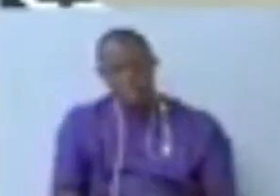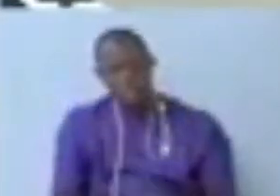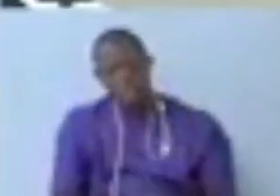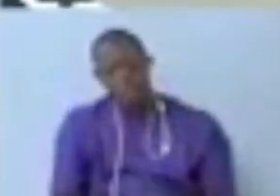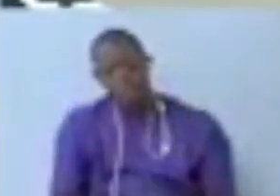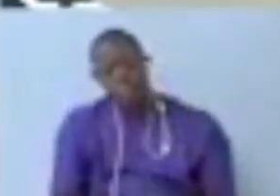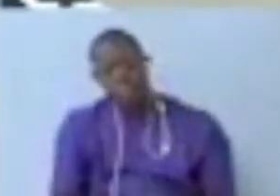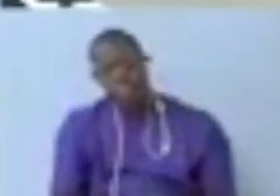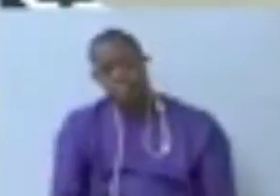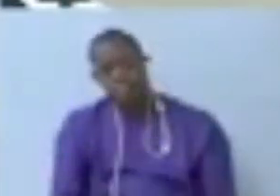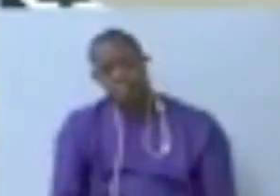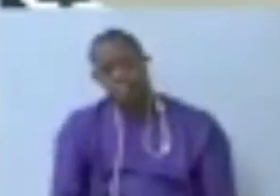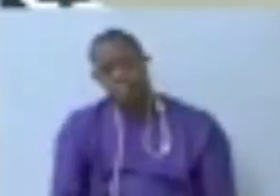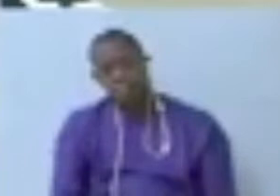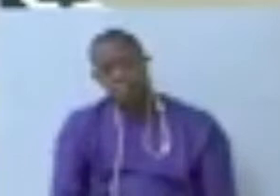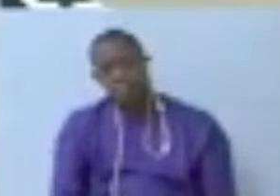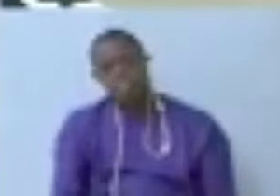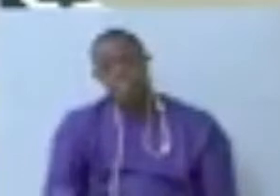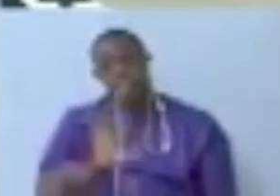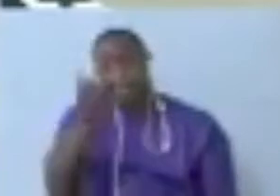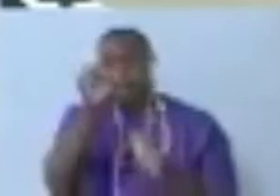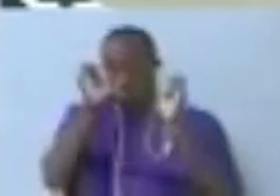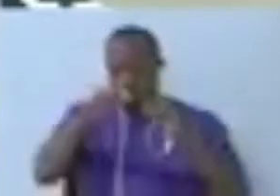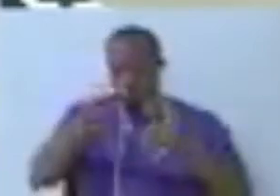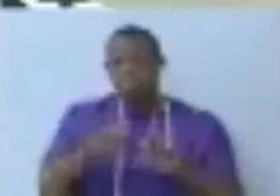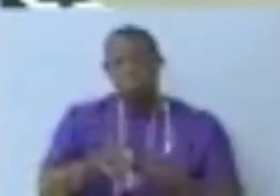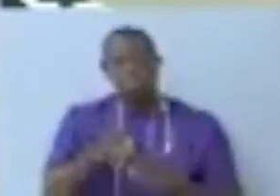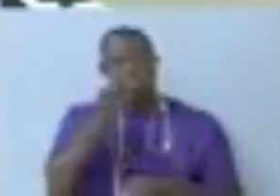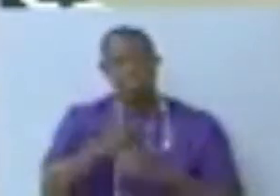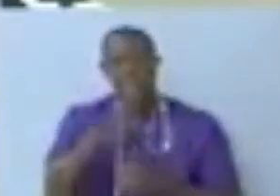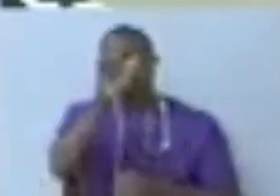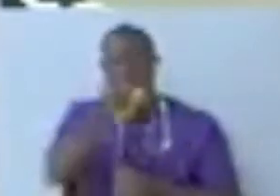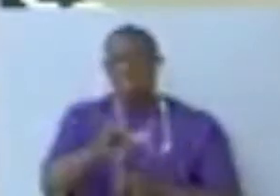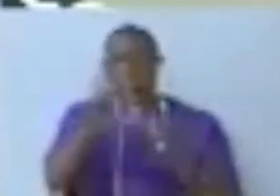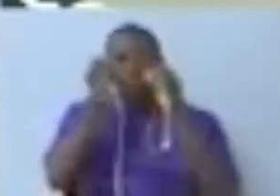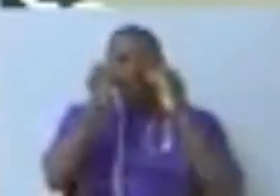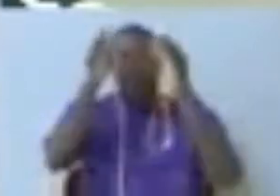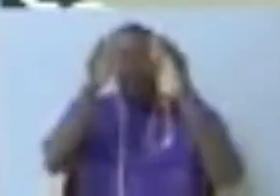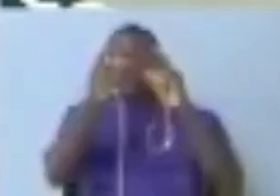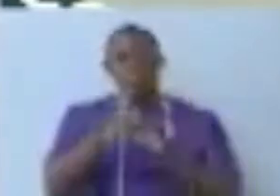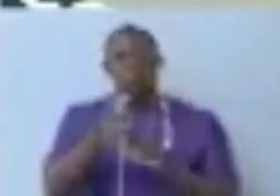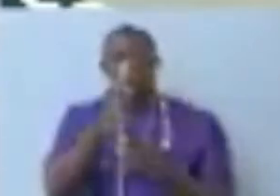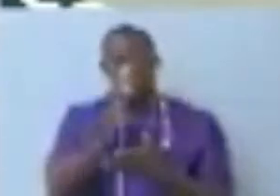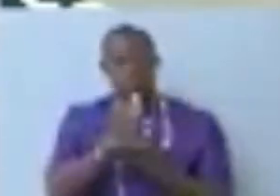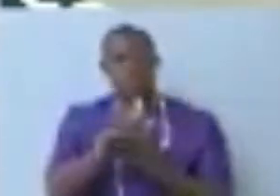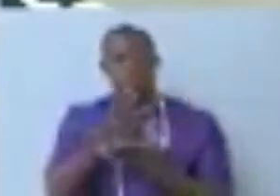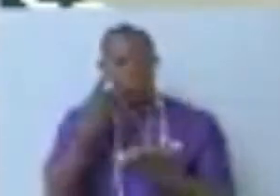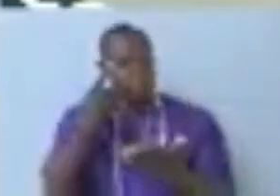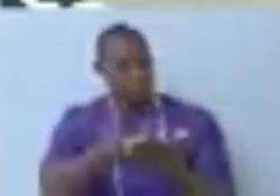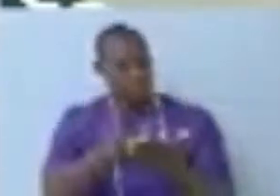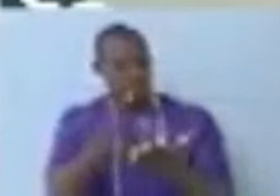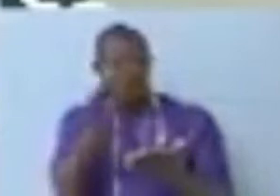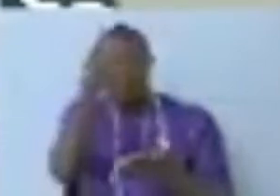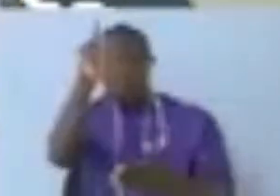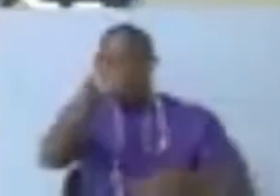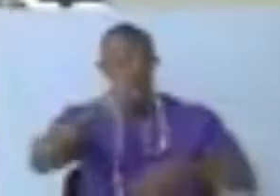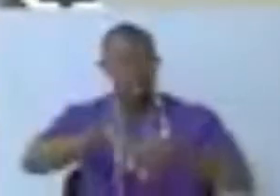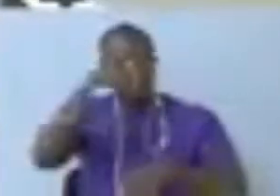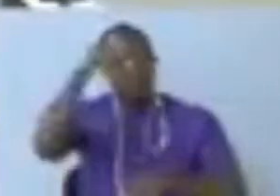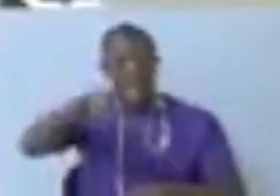kalamutabang. That would be really shocking. And as a matter of fact, I have seen this for the first time today.